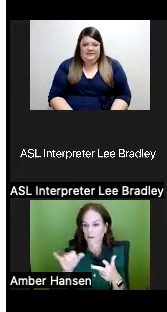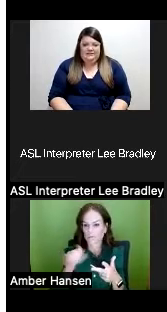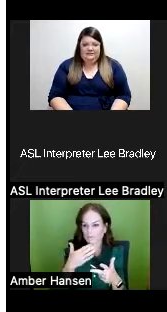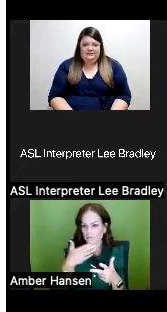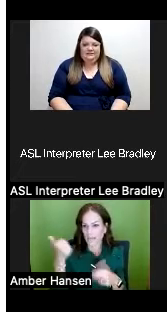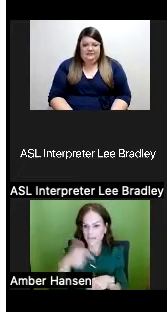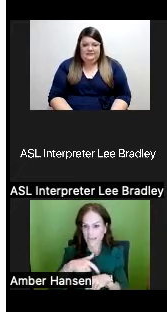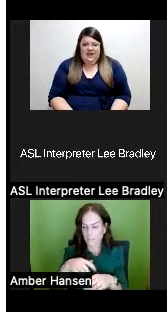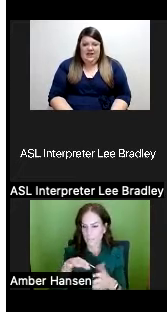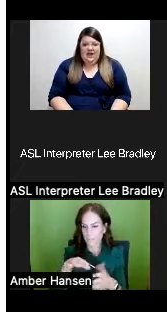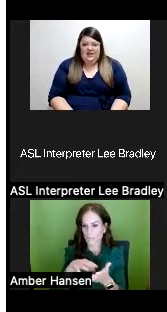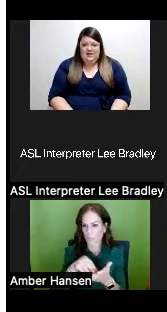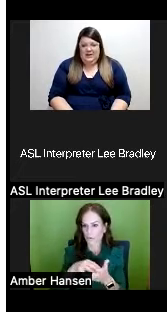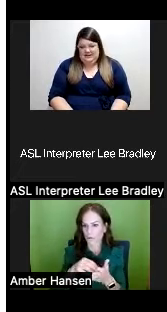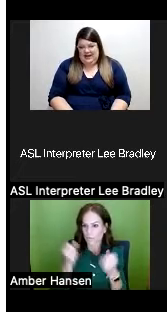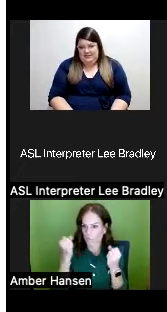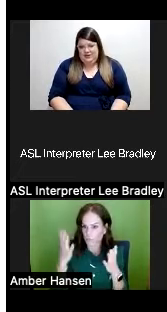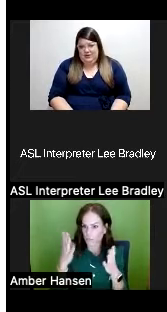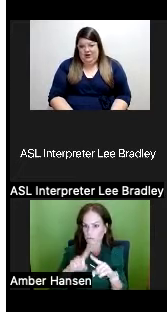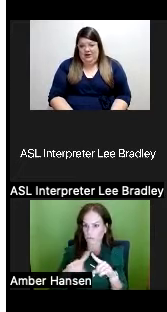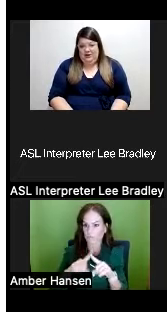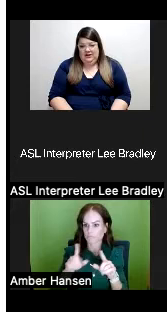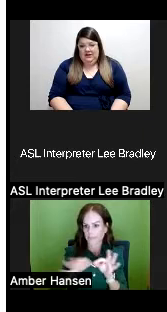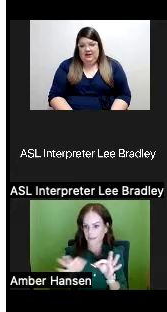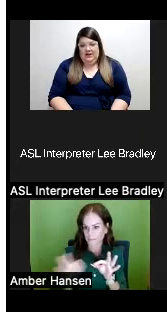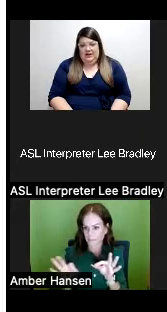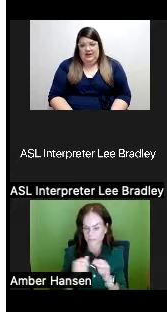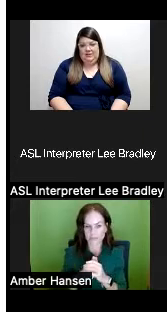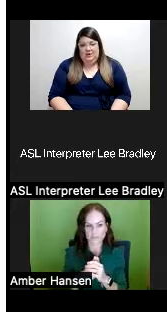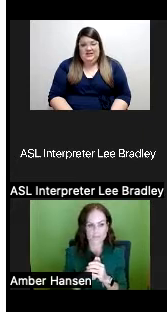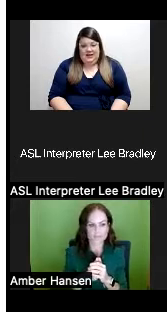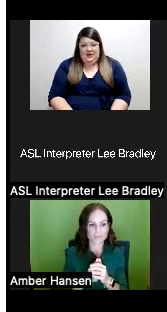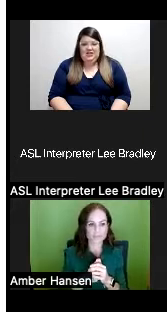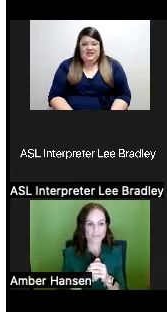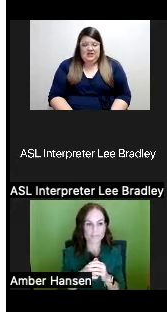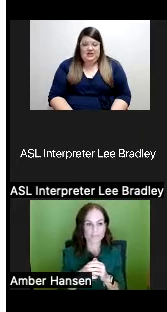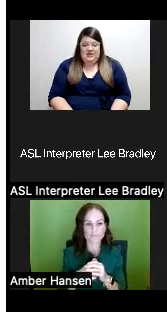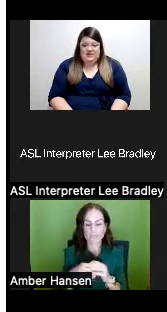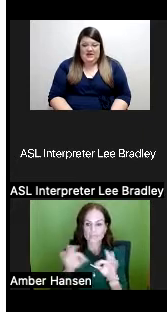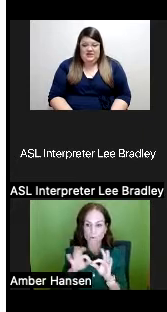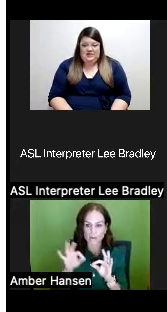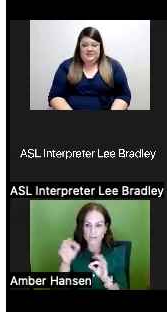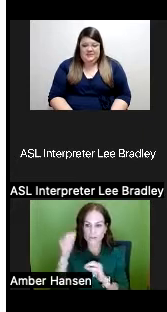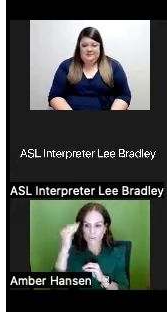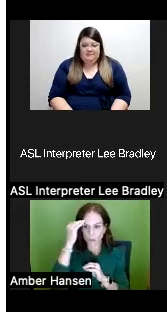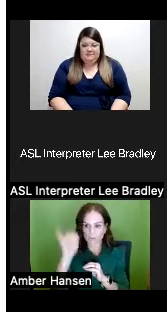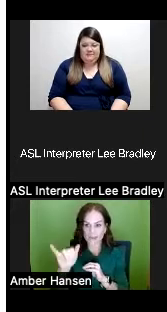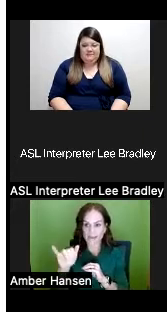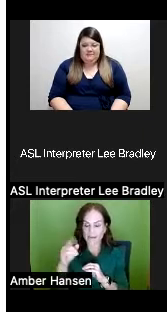development. And also the best time to learn most language is during those 5 years.